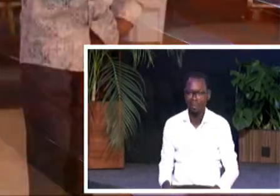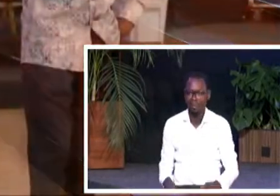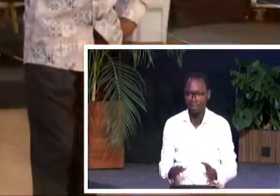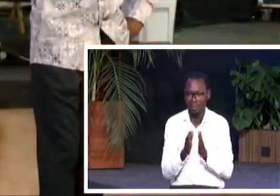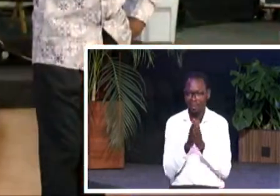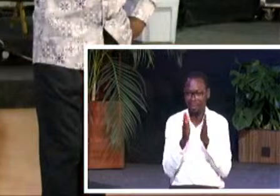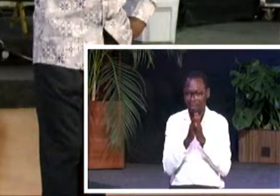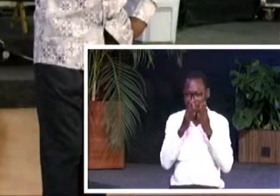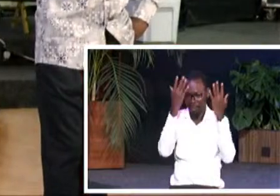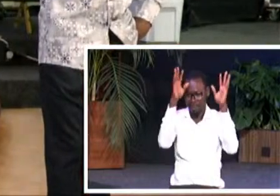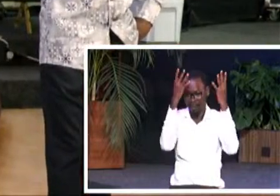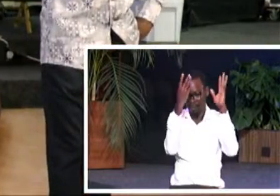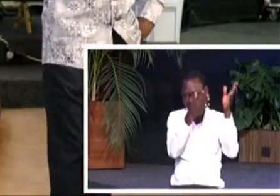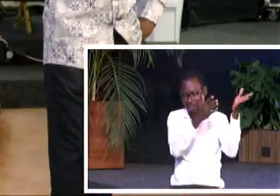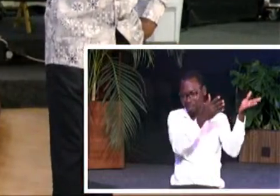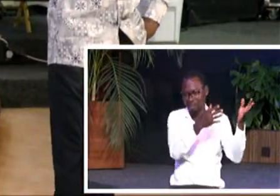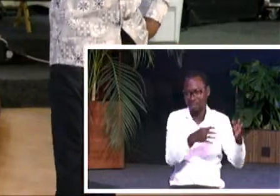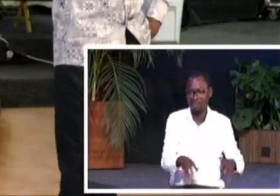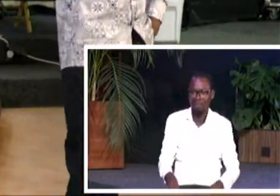Congratulations.